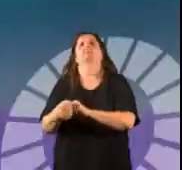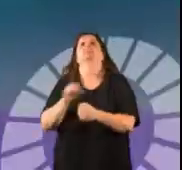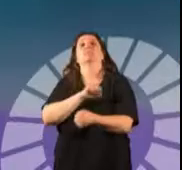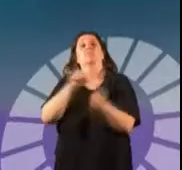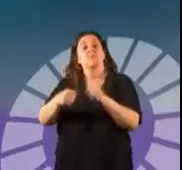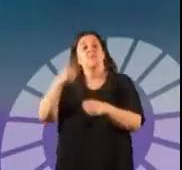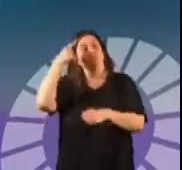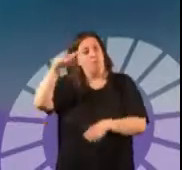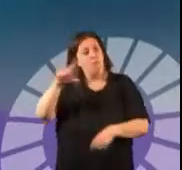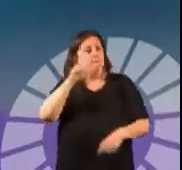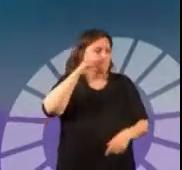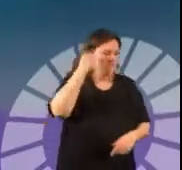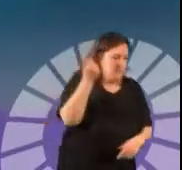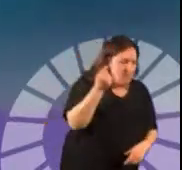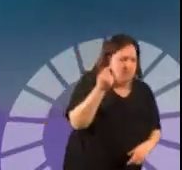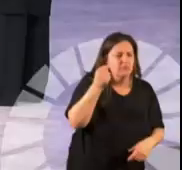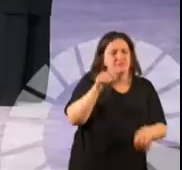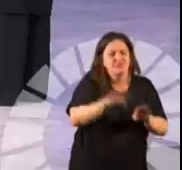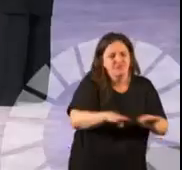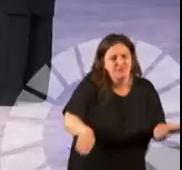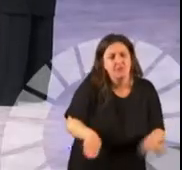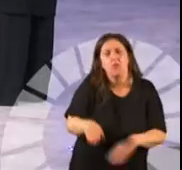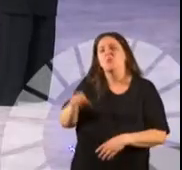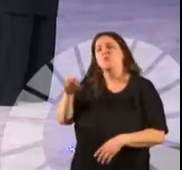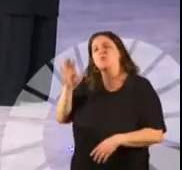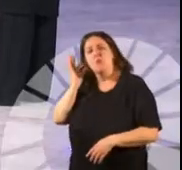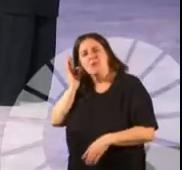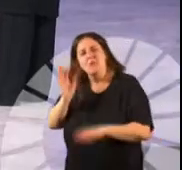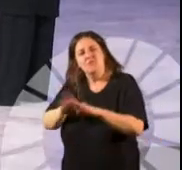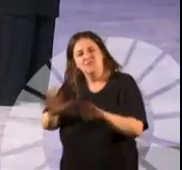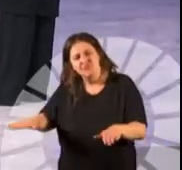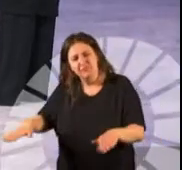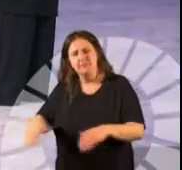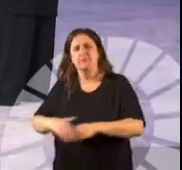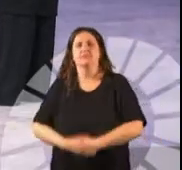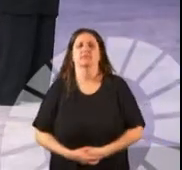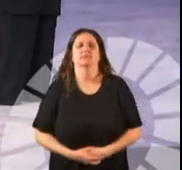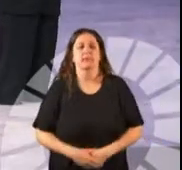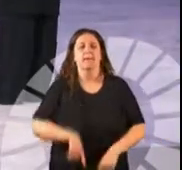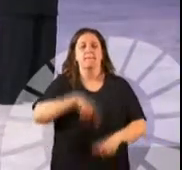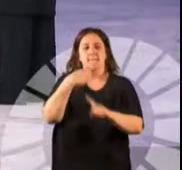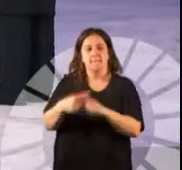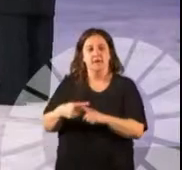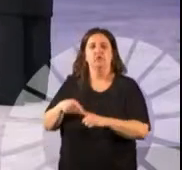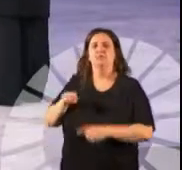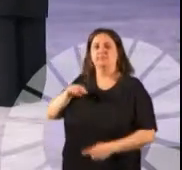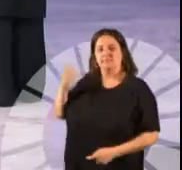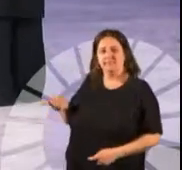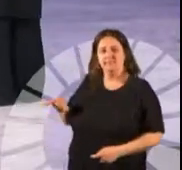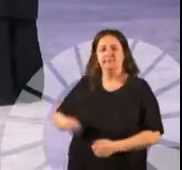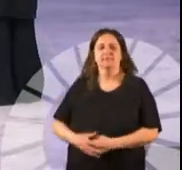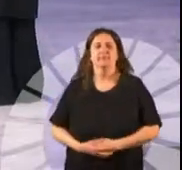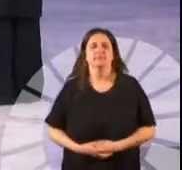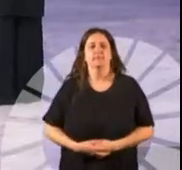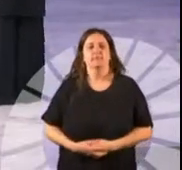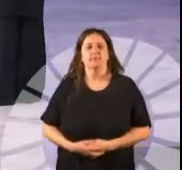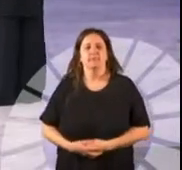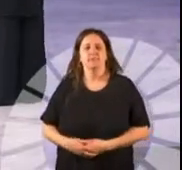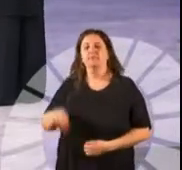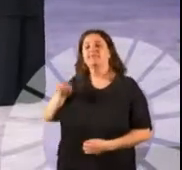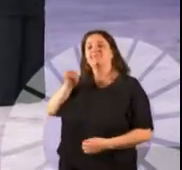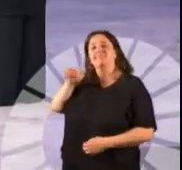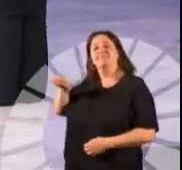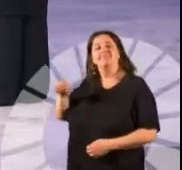and girls. I'm also delighted to welcome along with us Madame Audrey Azoulay, who is the